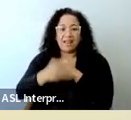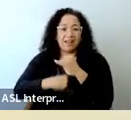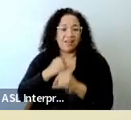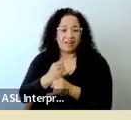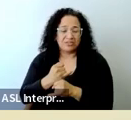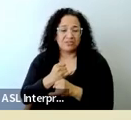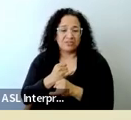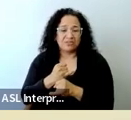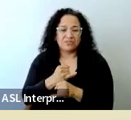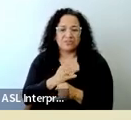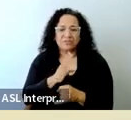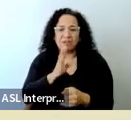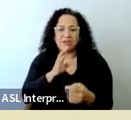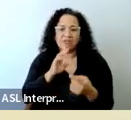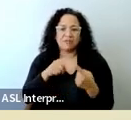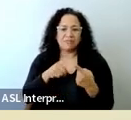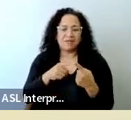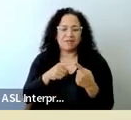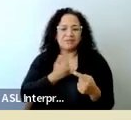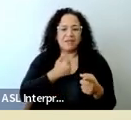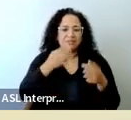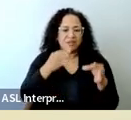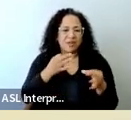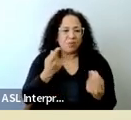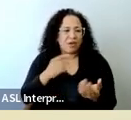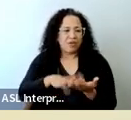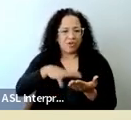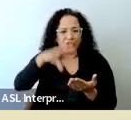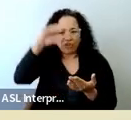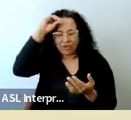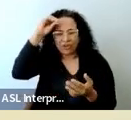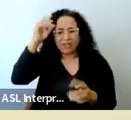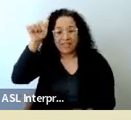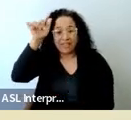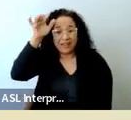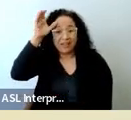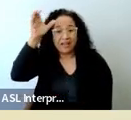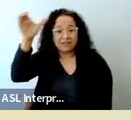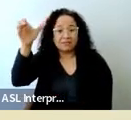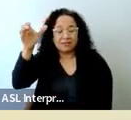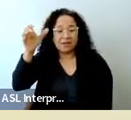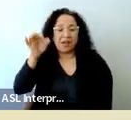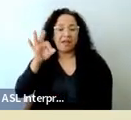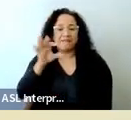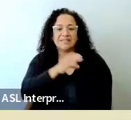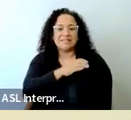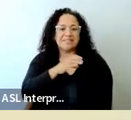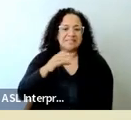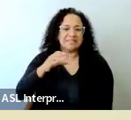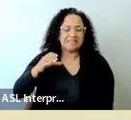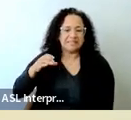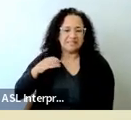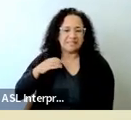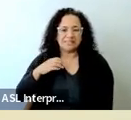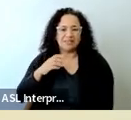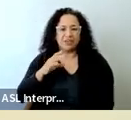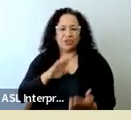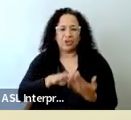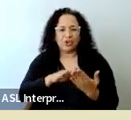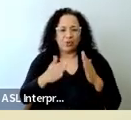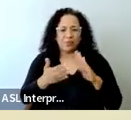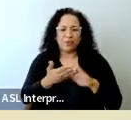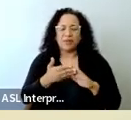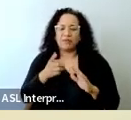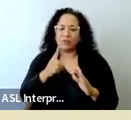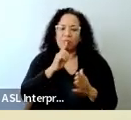to self-determination and lessons learned, conceptually the idea of citizenship, of community, of if you're going to